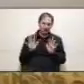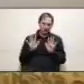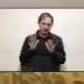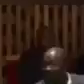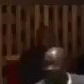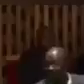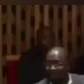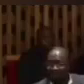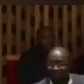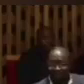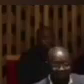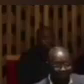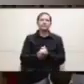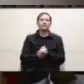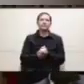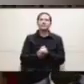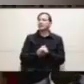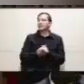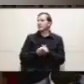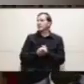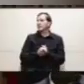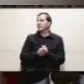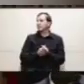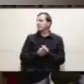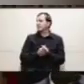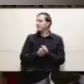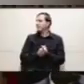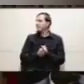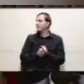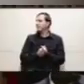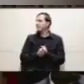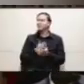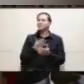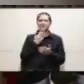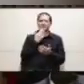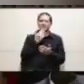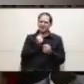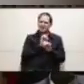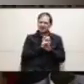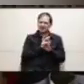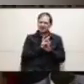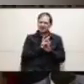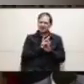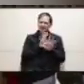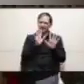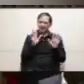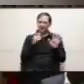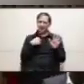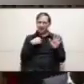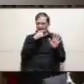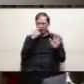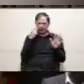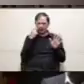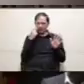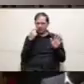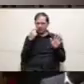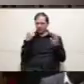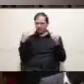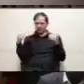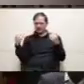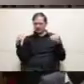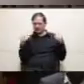on. Yes? No, thanks. Thanks. And please clarify this because your name was Yes. quite busy